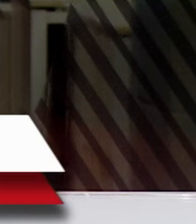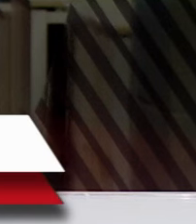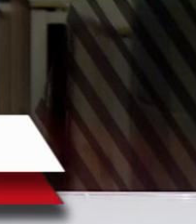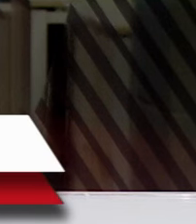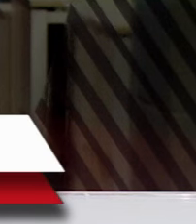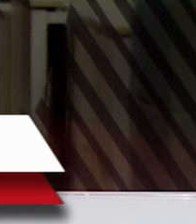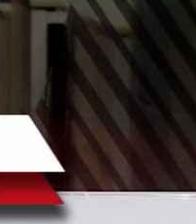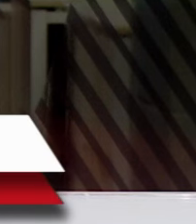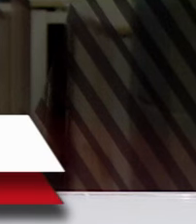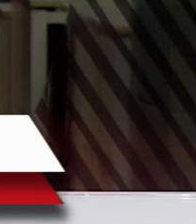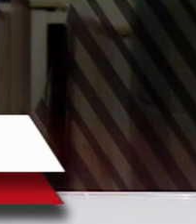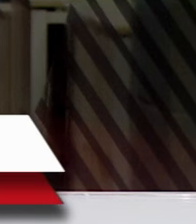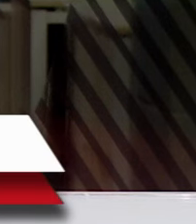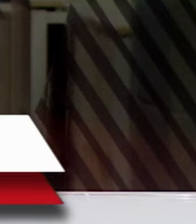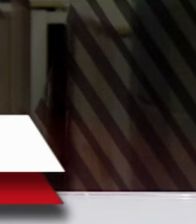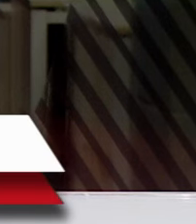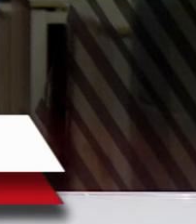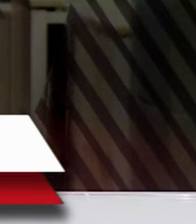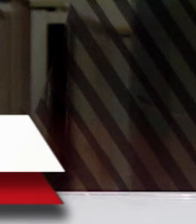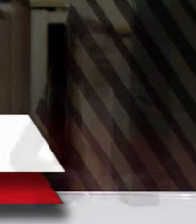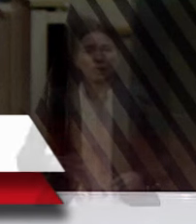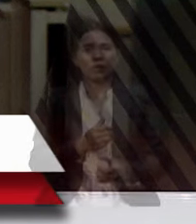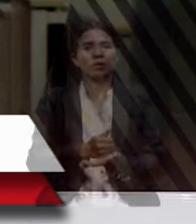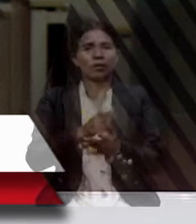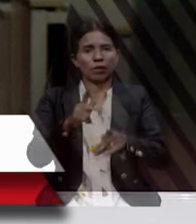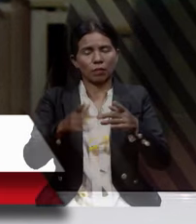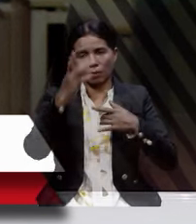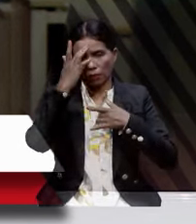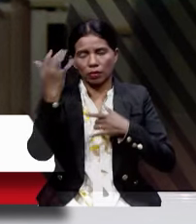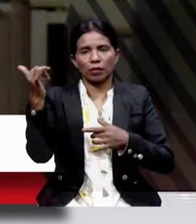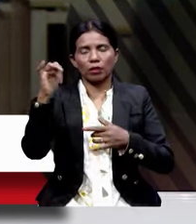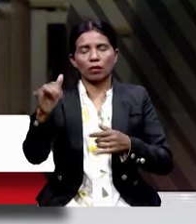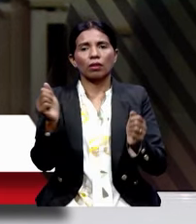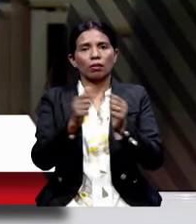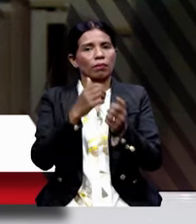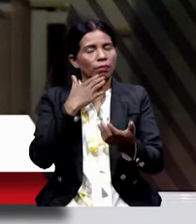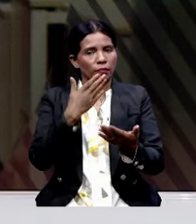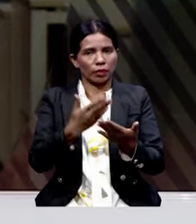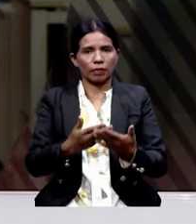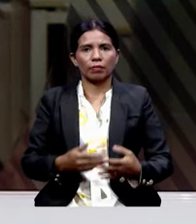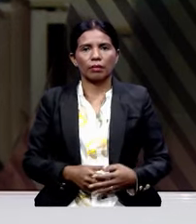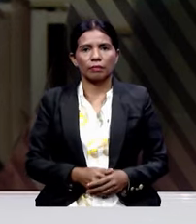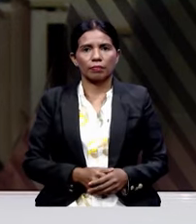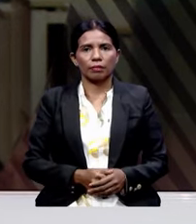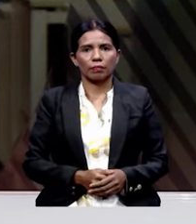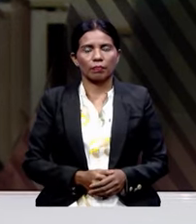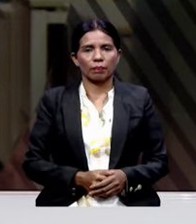Primeiru Ministru sou profissional de saúde sira, atual atendimento para paciente sira ou profissional.